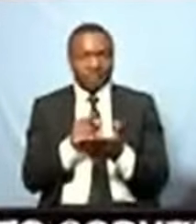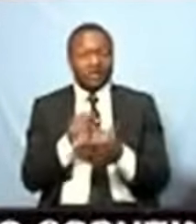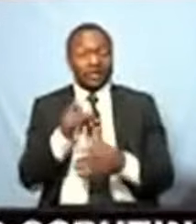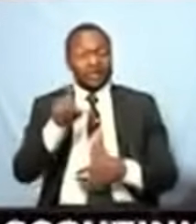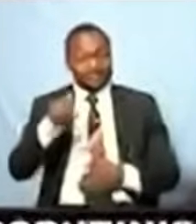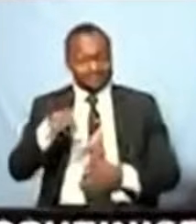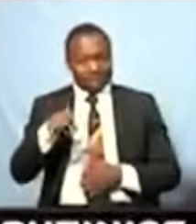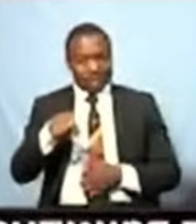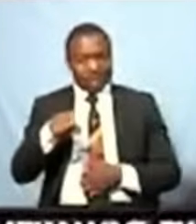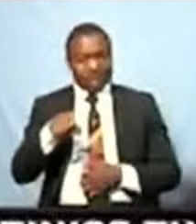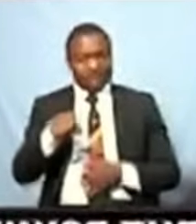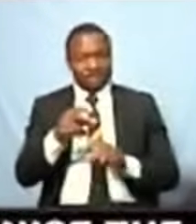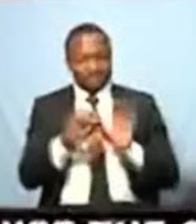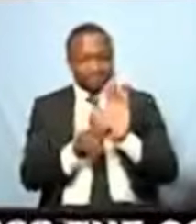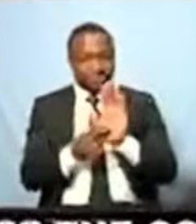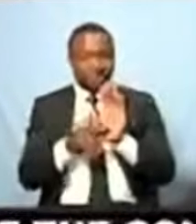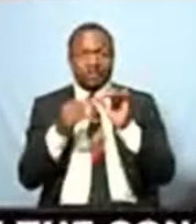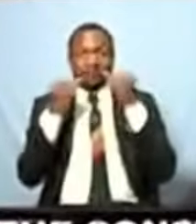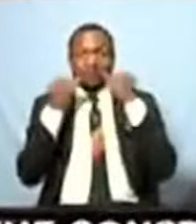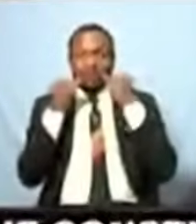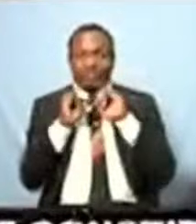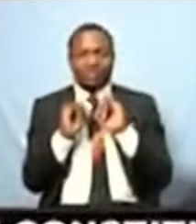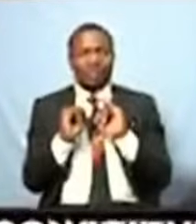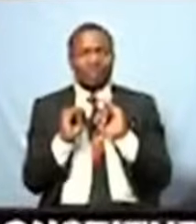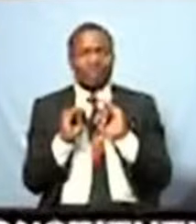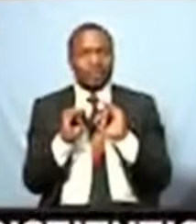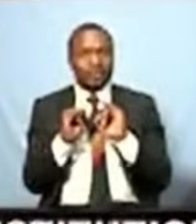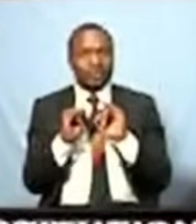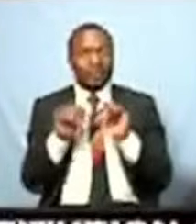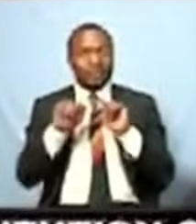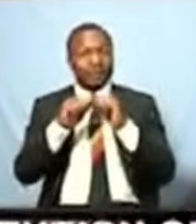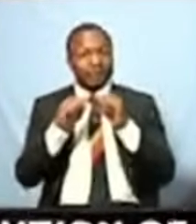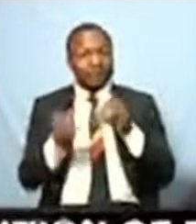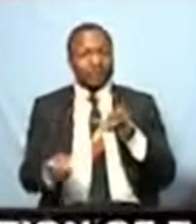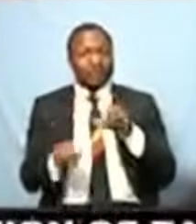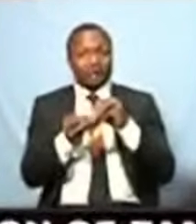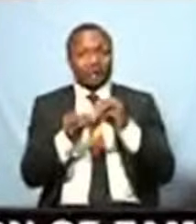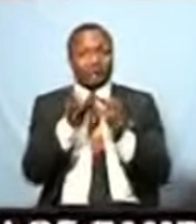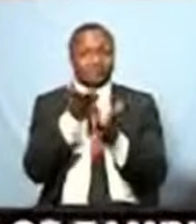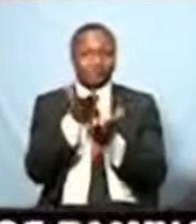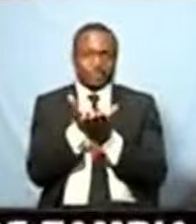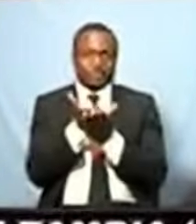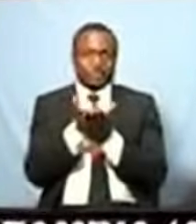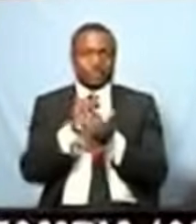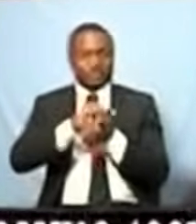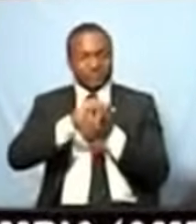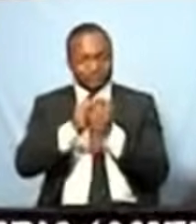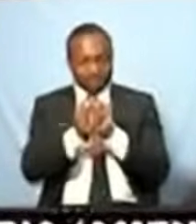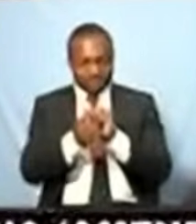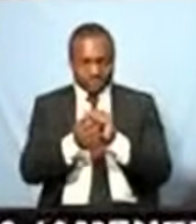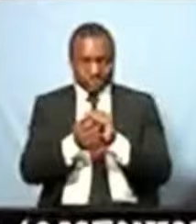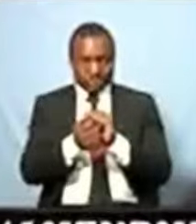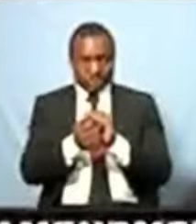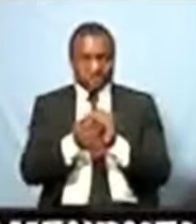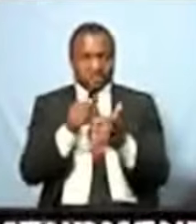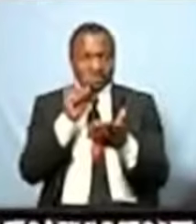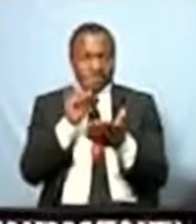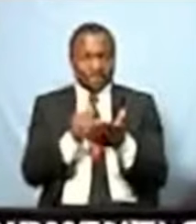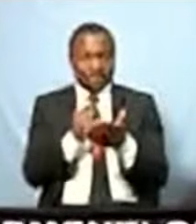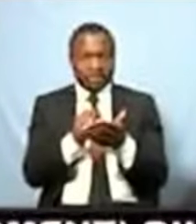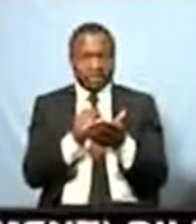need for disclosure of information associated with a proposed amendment. Such